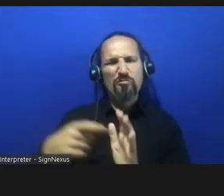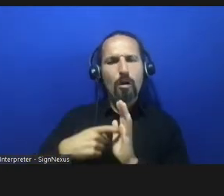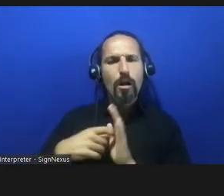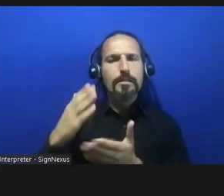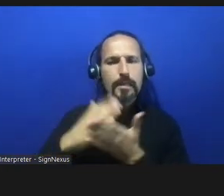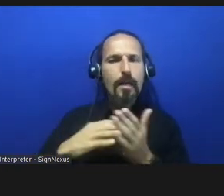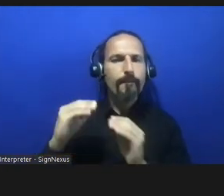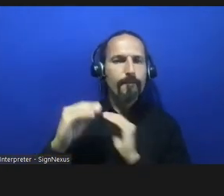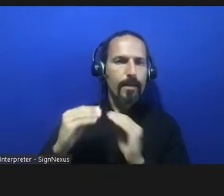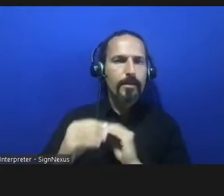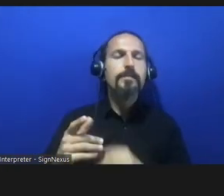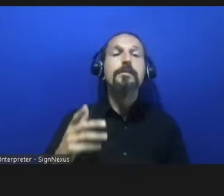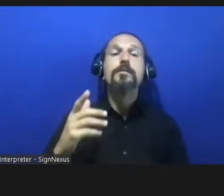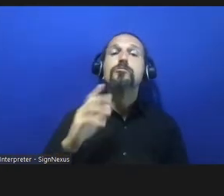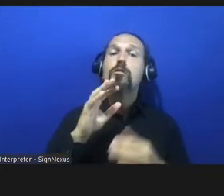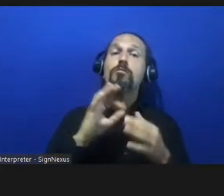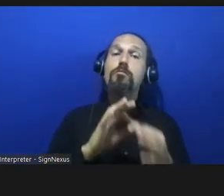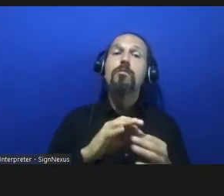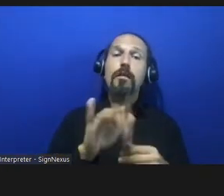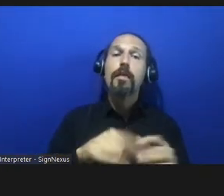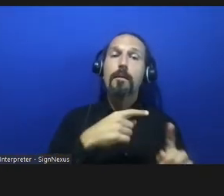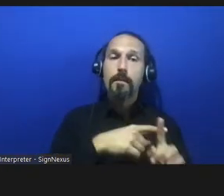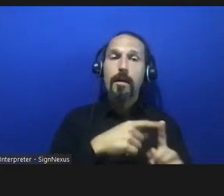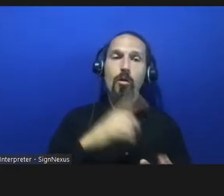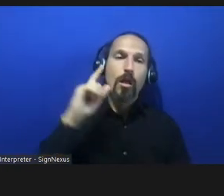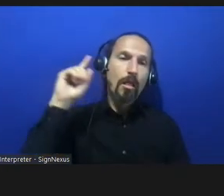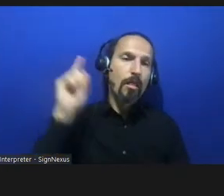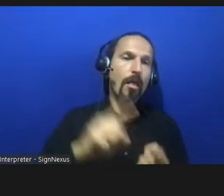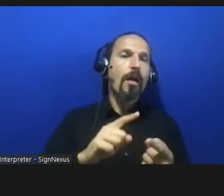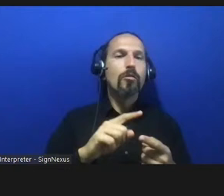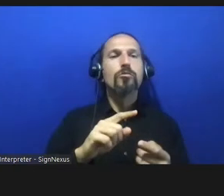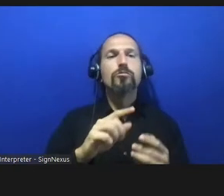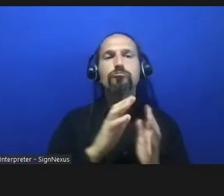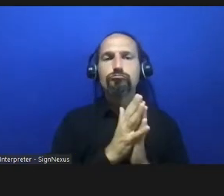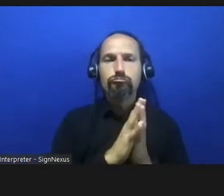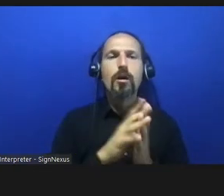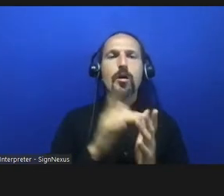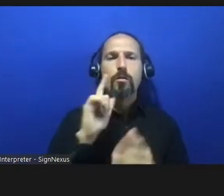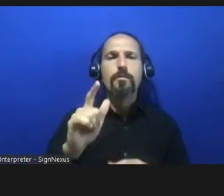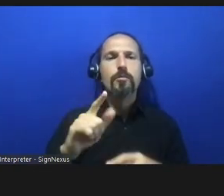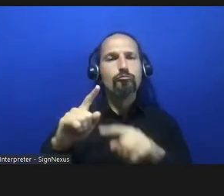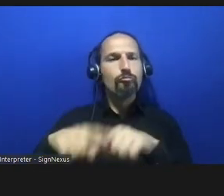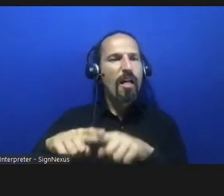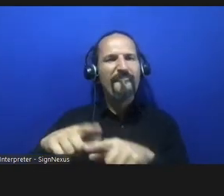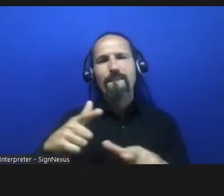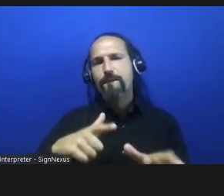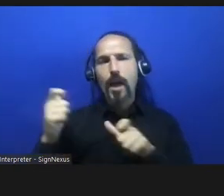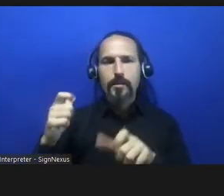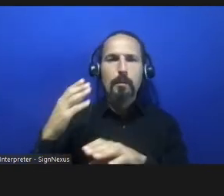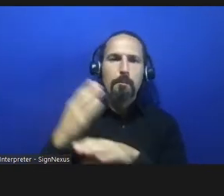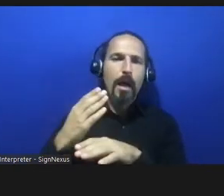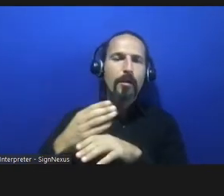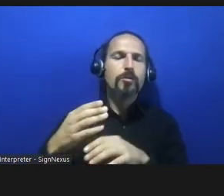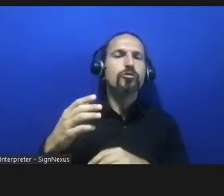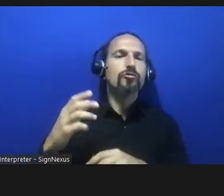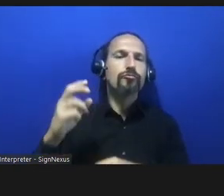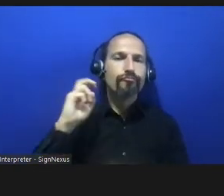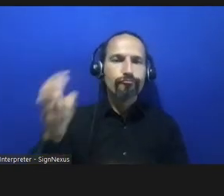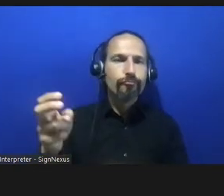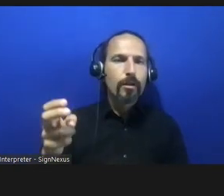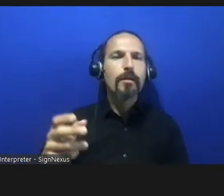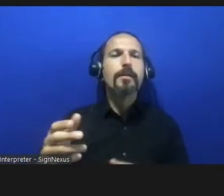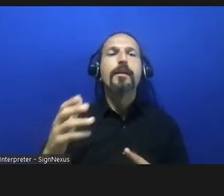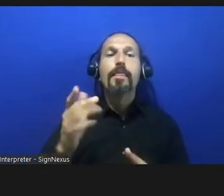beneficial effects reduced roadway congestion would result in reliable faster bus trips there is an increase in transit